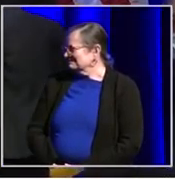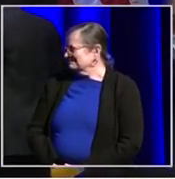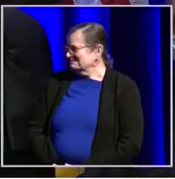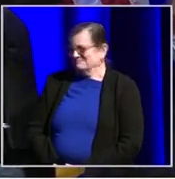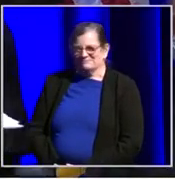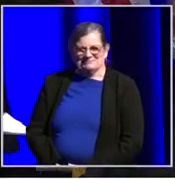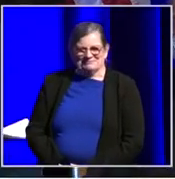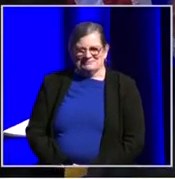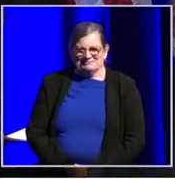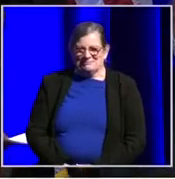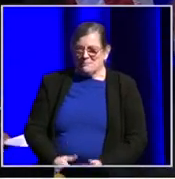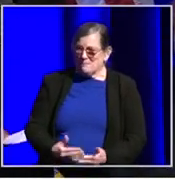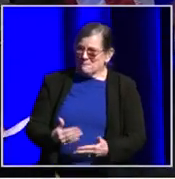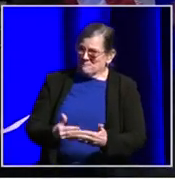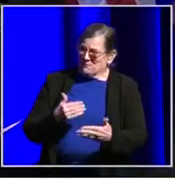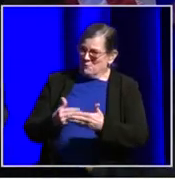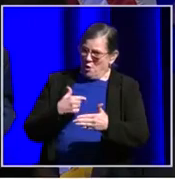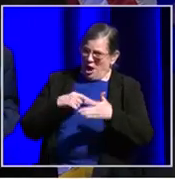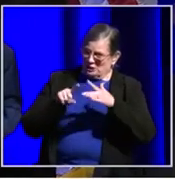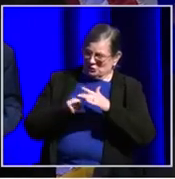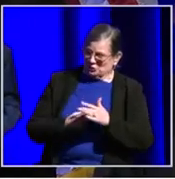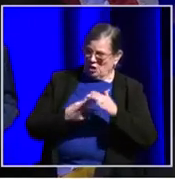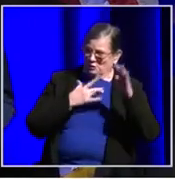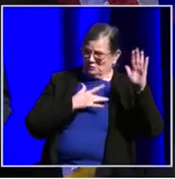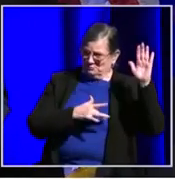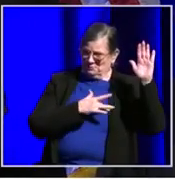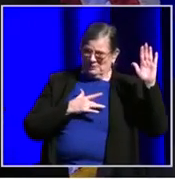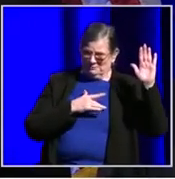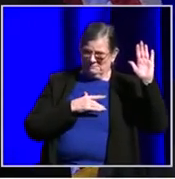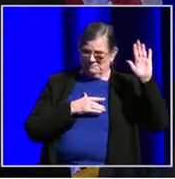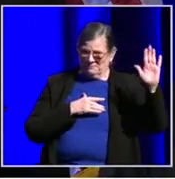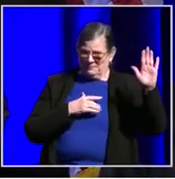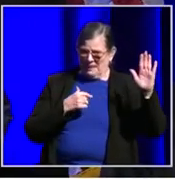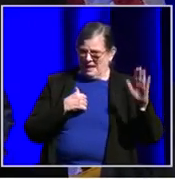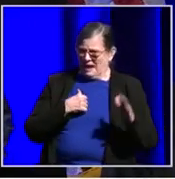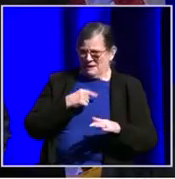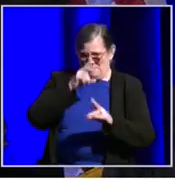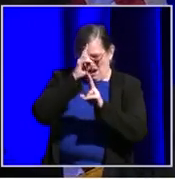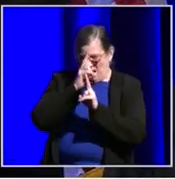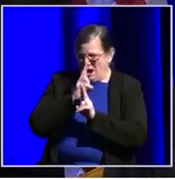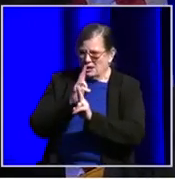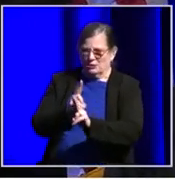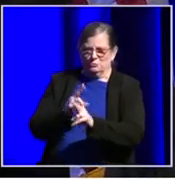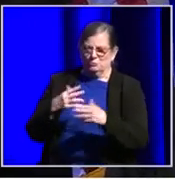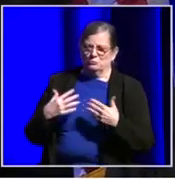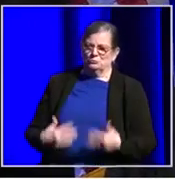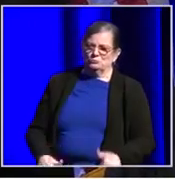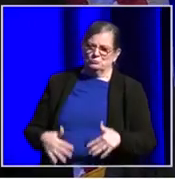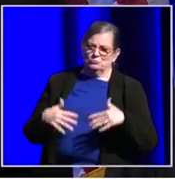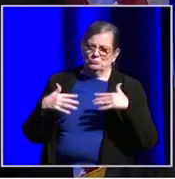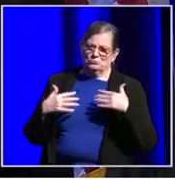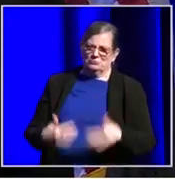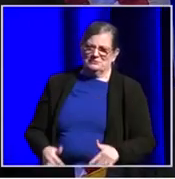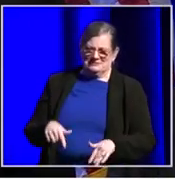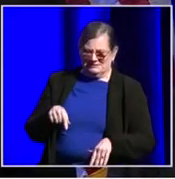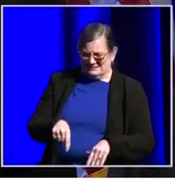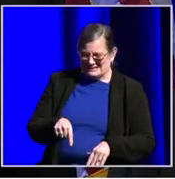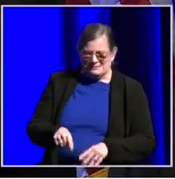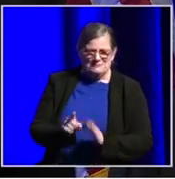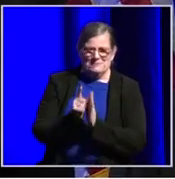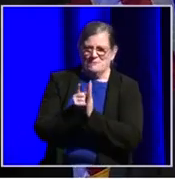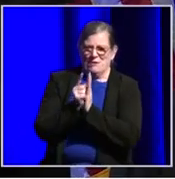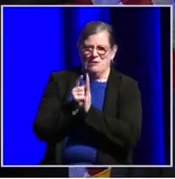Before I administer the oath, I have to say how honored I am at the historic third